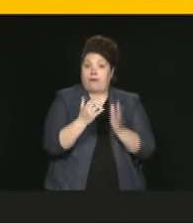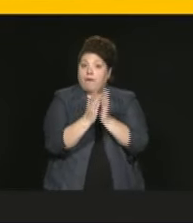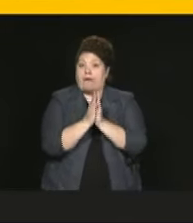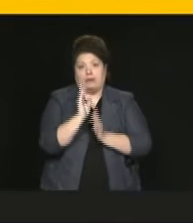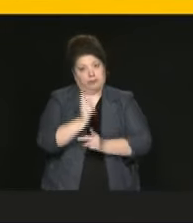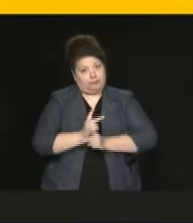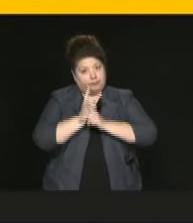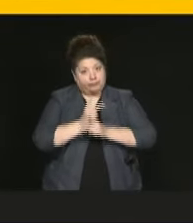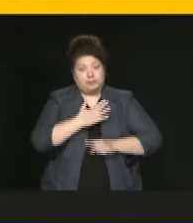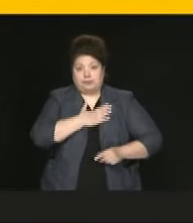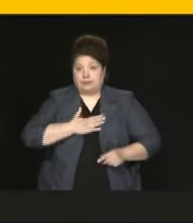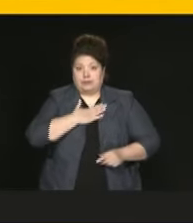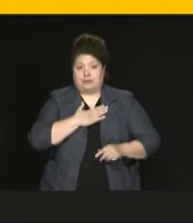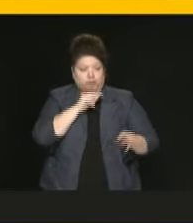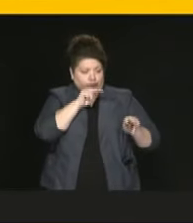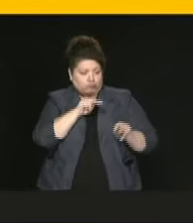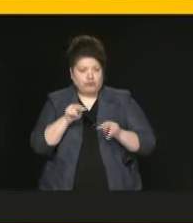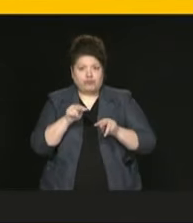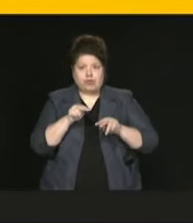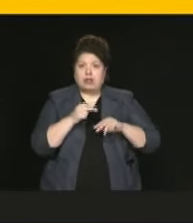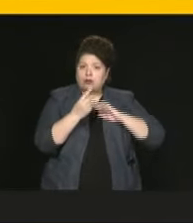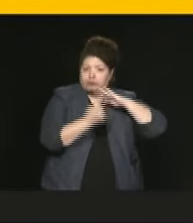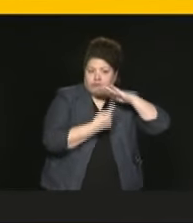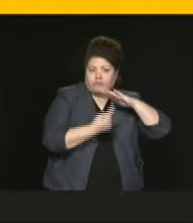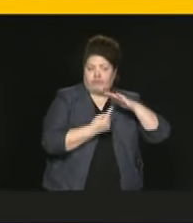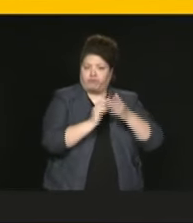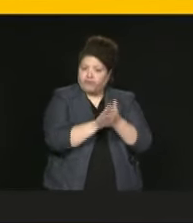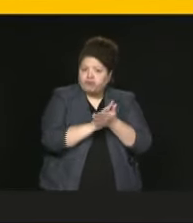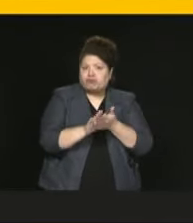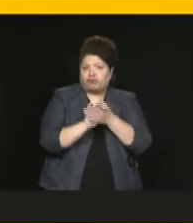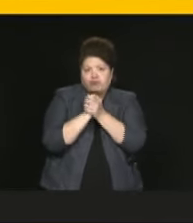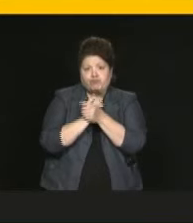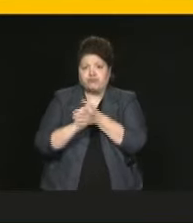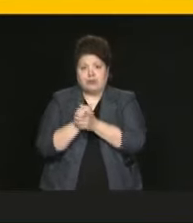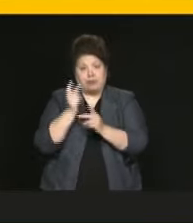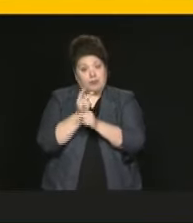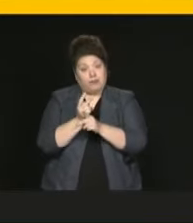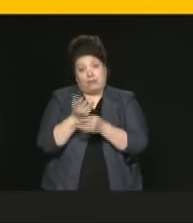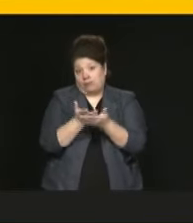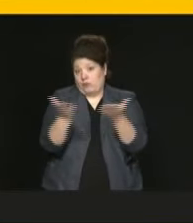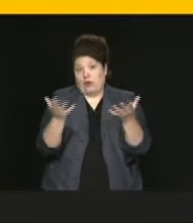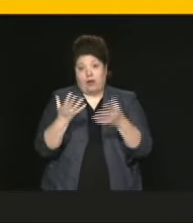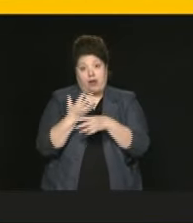so that everyone can be healthy and safe. Thank you.